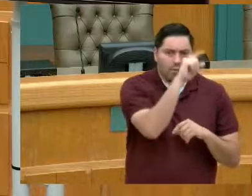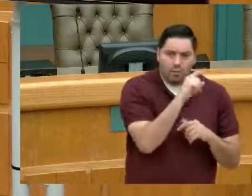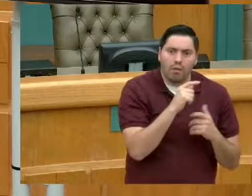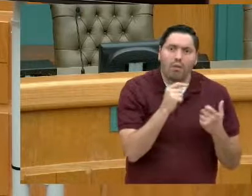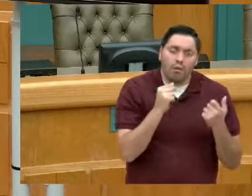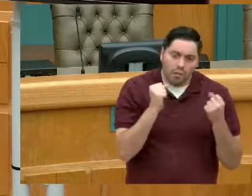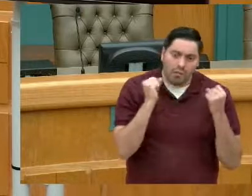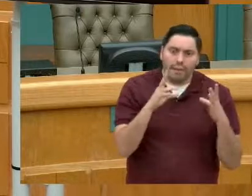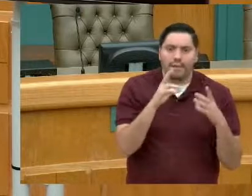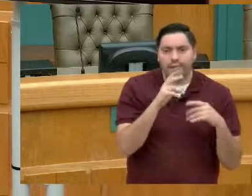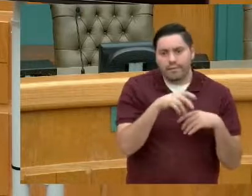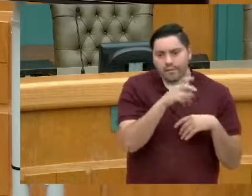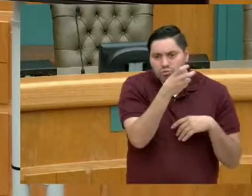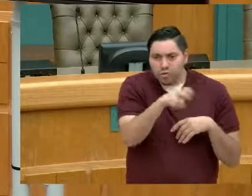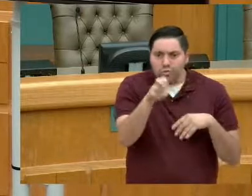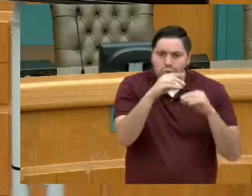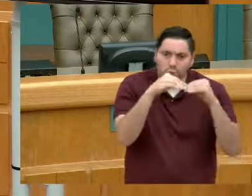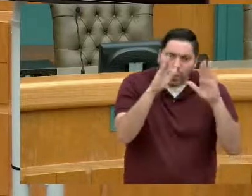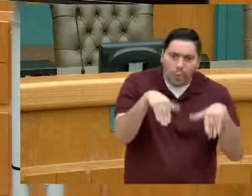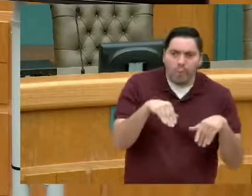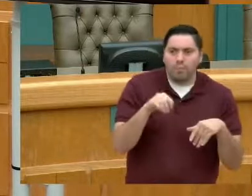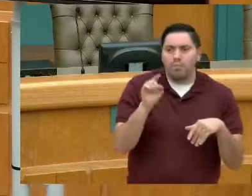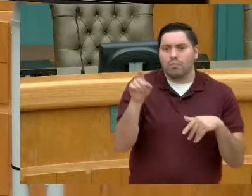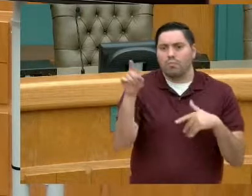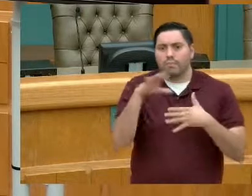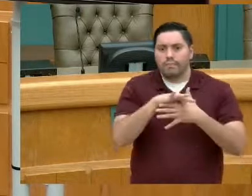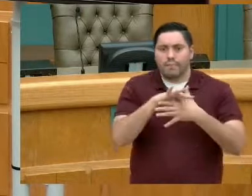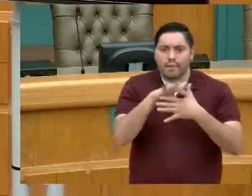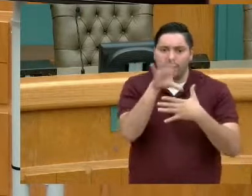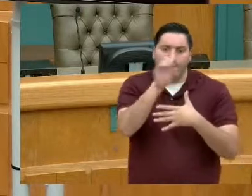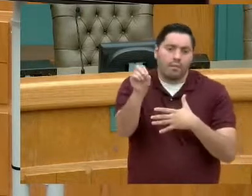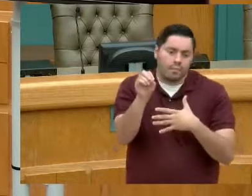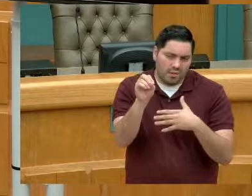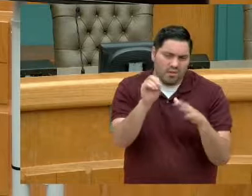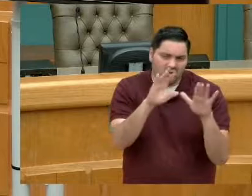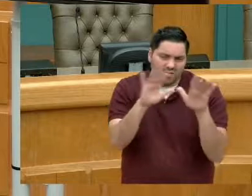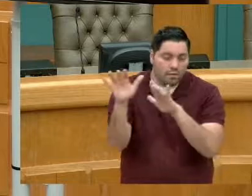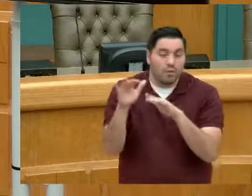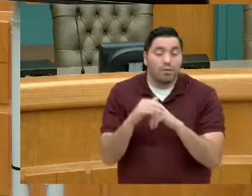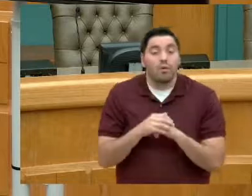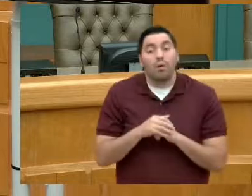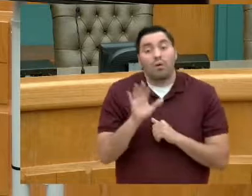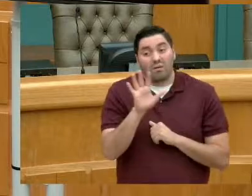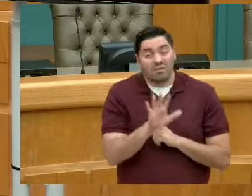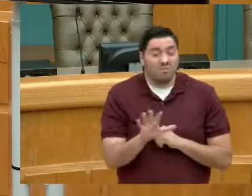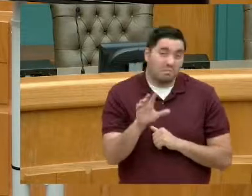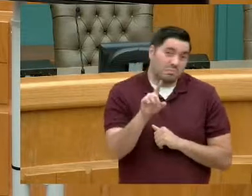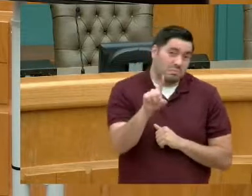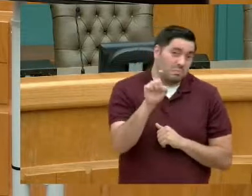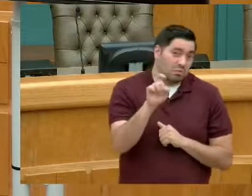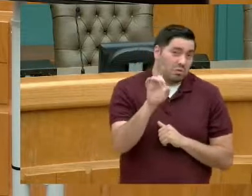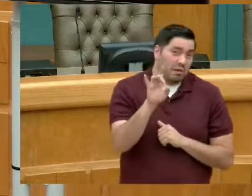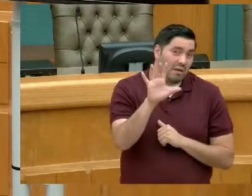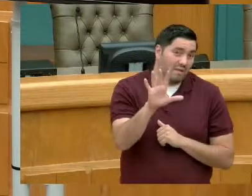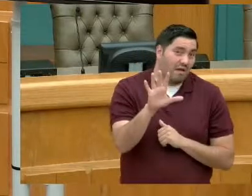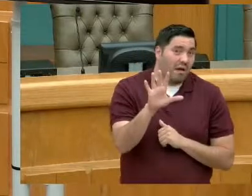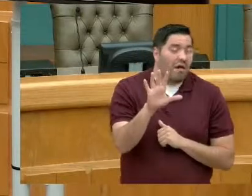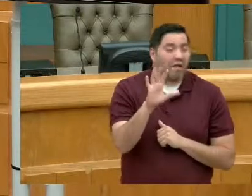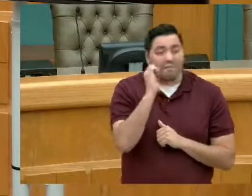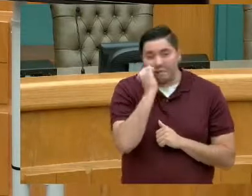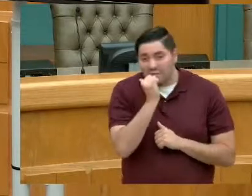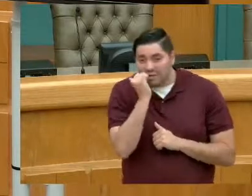the transitional homes and the meat processing plant. So on average, we're doing 185 tests per day is a summary on